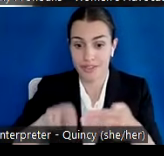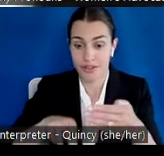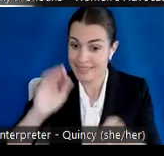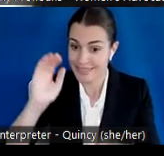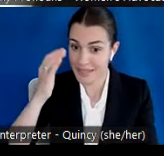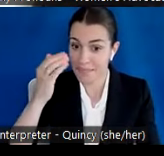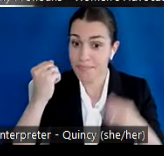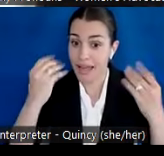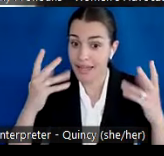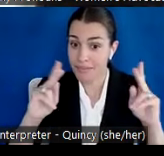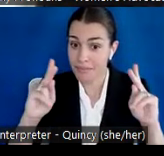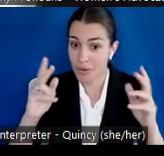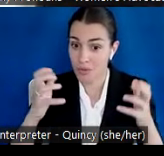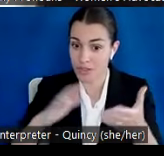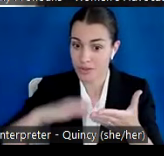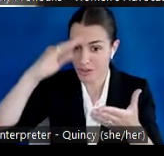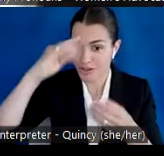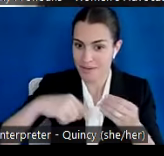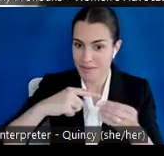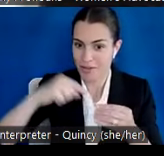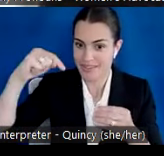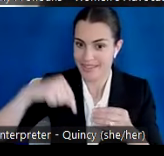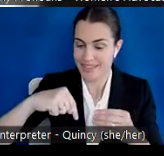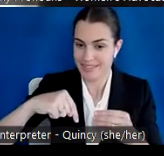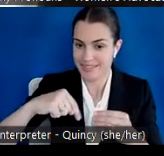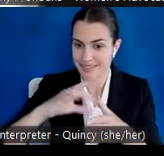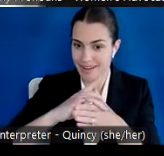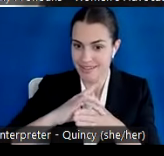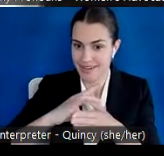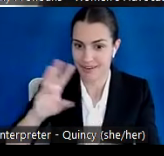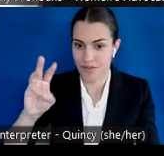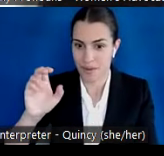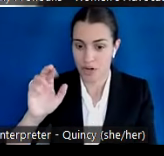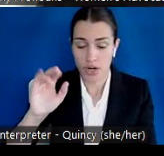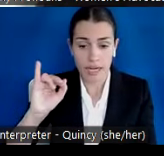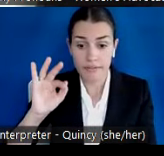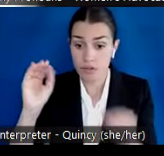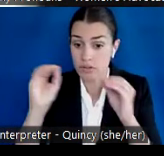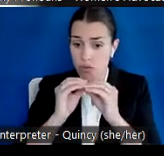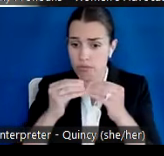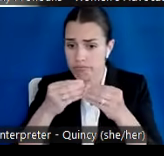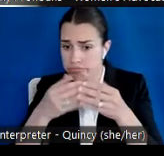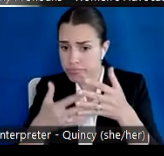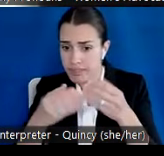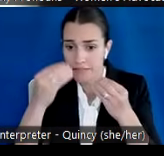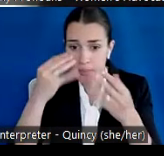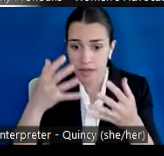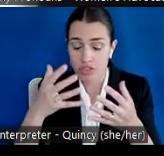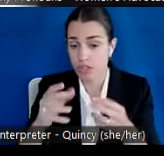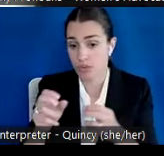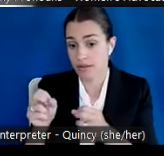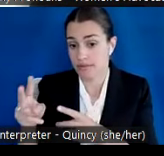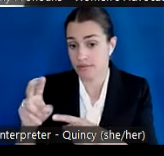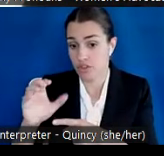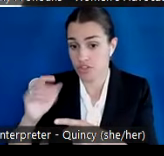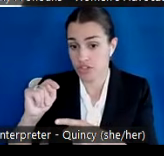learning about the contents of this webinar, which is great. And if there's anything else that you're hoping to learn in the webinar, feel free to also post that in the chat.